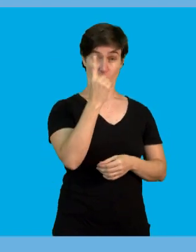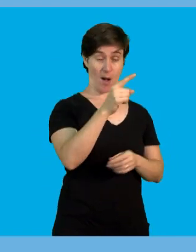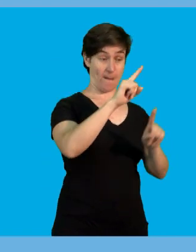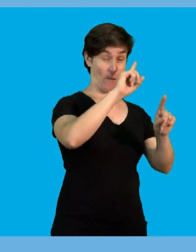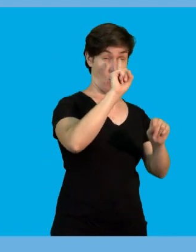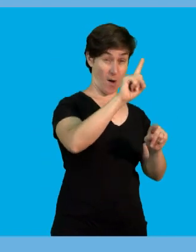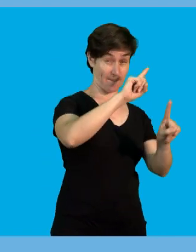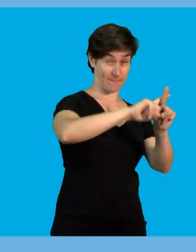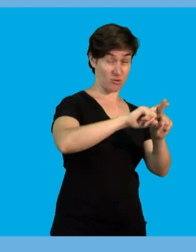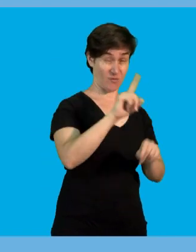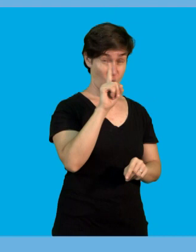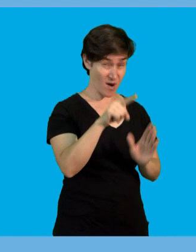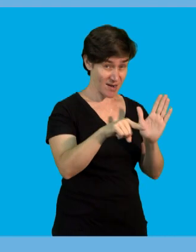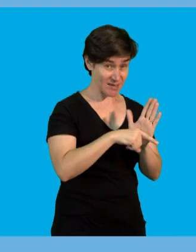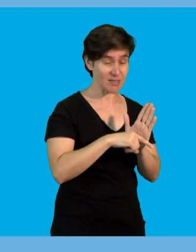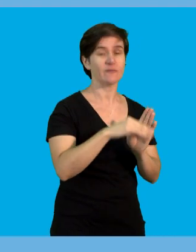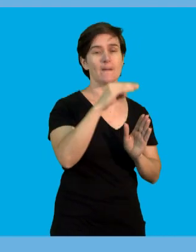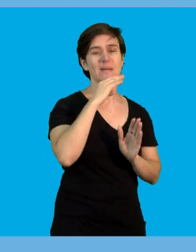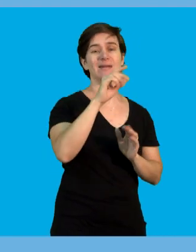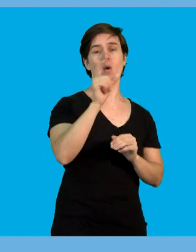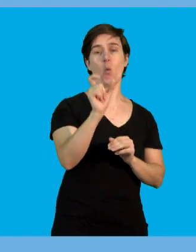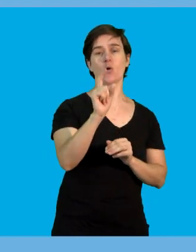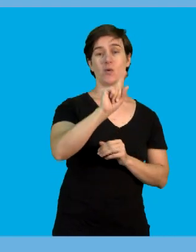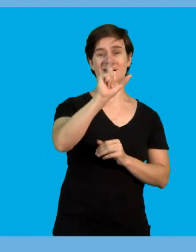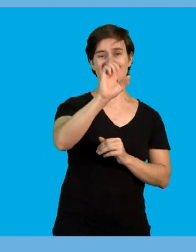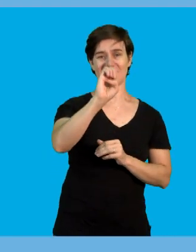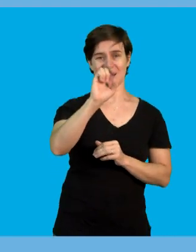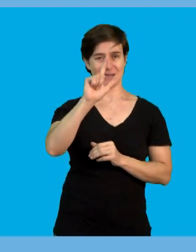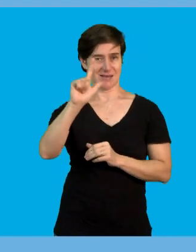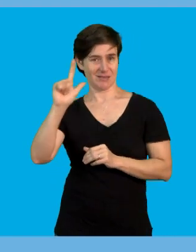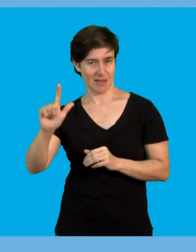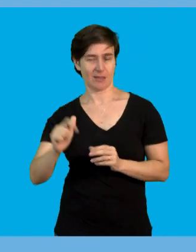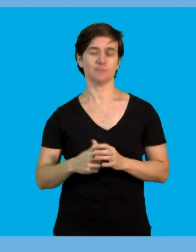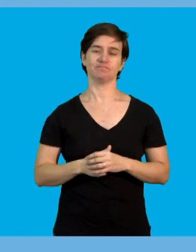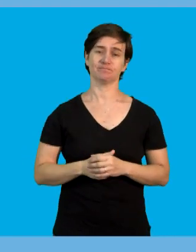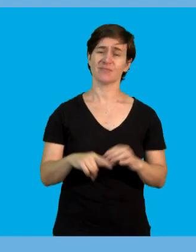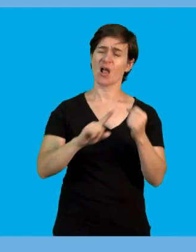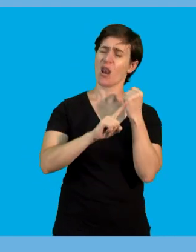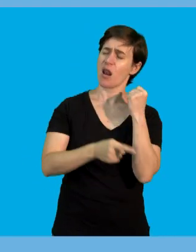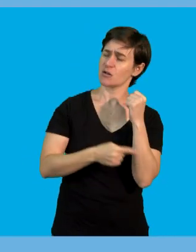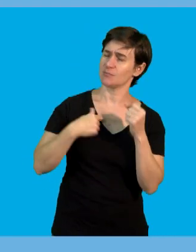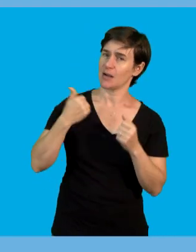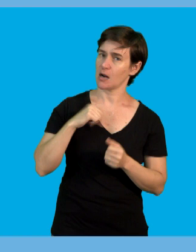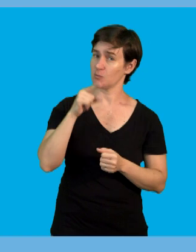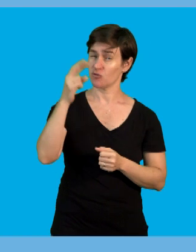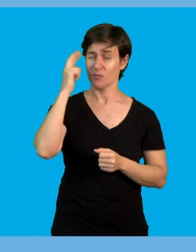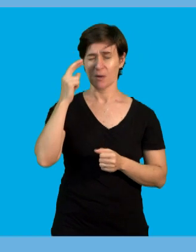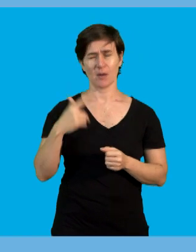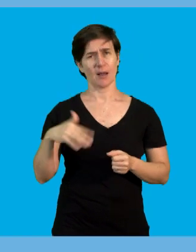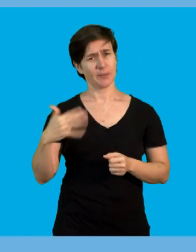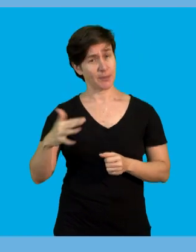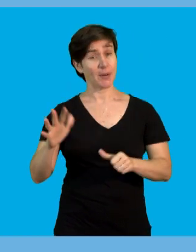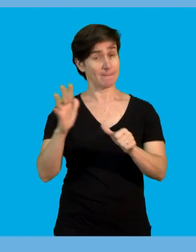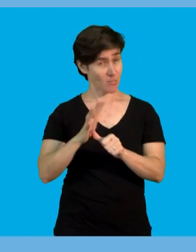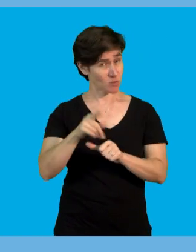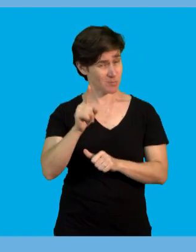a positive terminal, it is just going to be referred to as a cell. Then the last thing that I want you to remember, also the